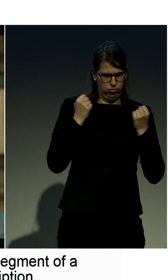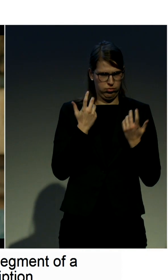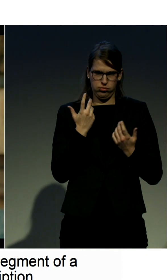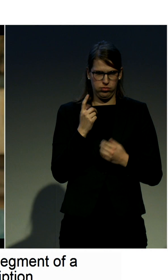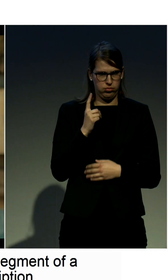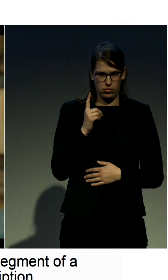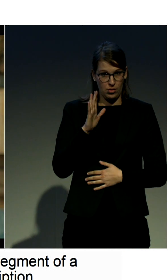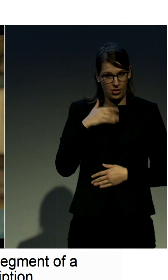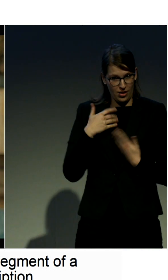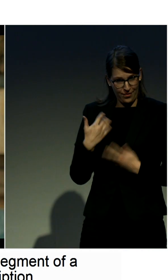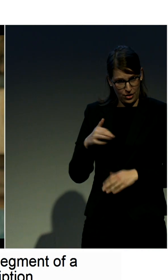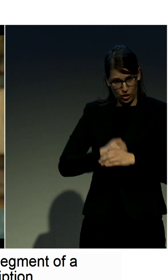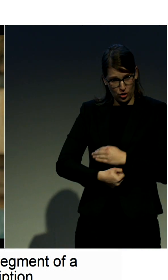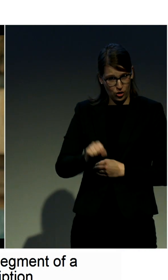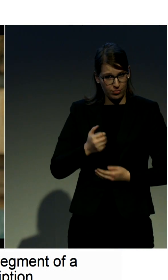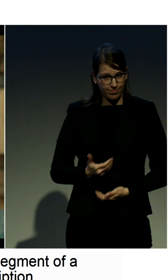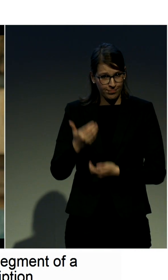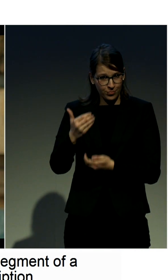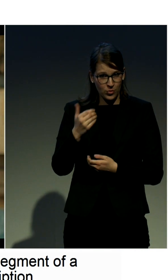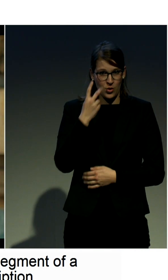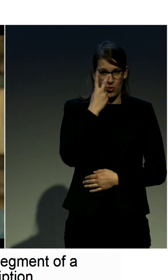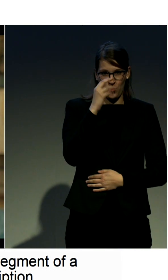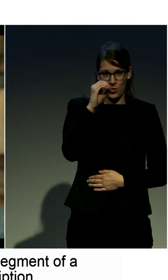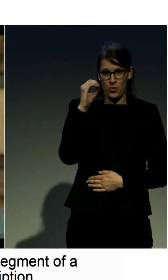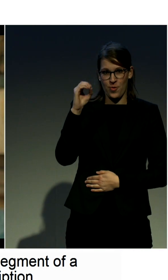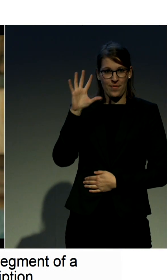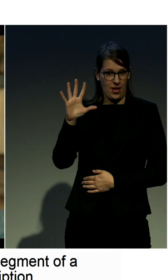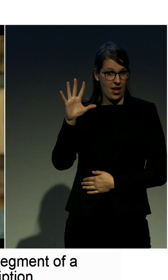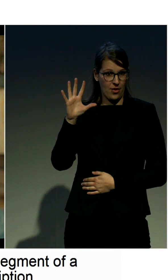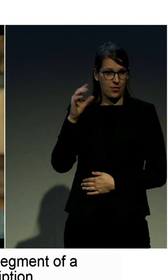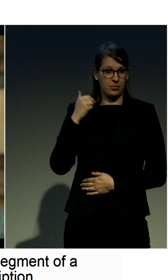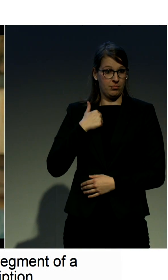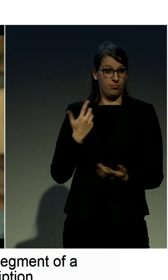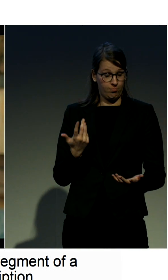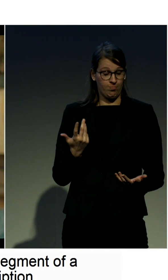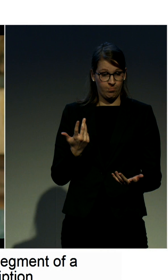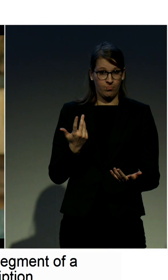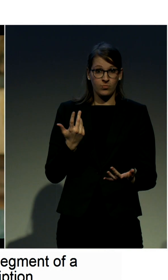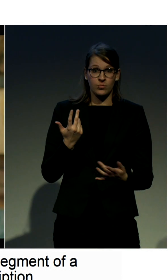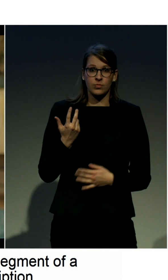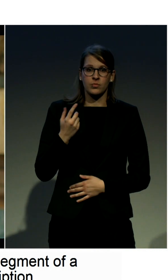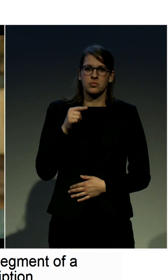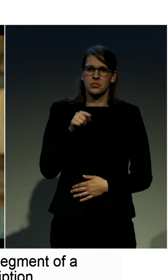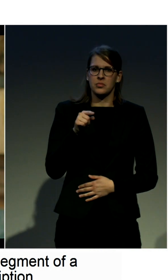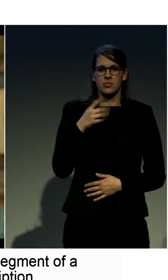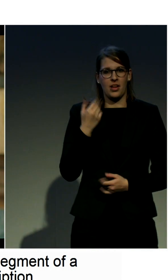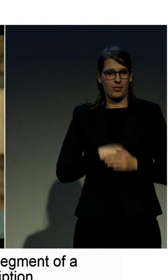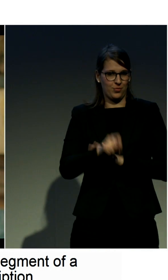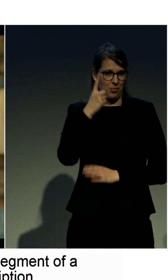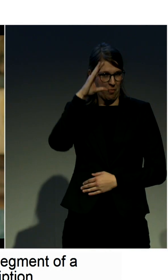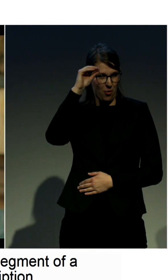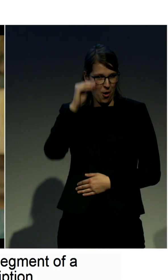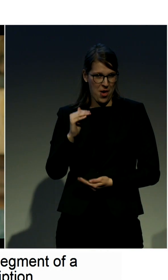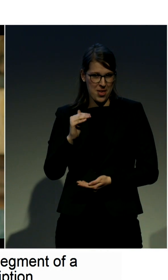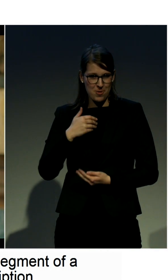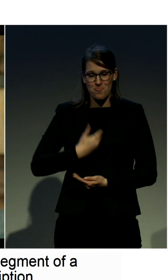2005. His name is Taunga Zimba. And at that time, I thought, oh, okay, this